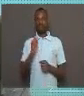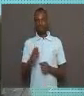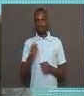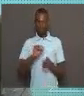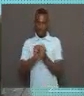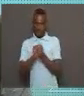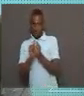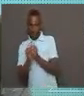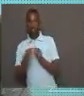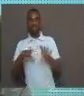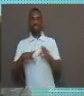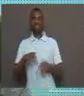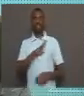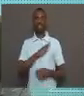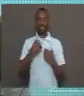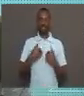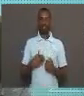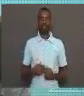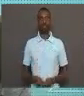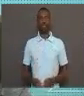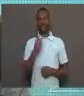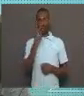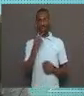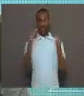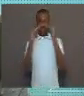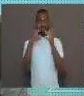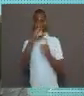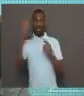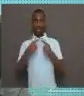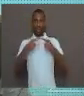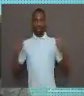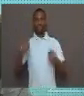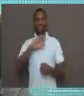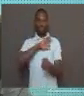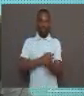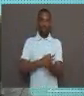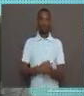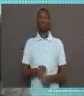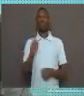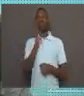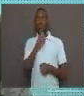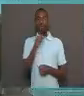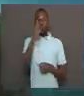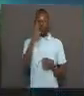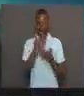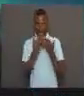Two equal and opposing forces cause a body to deform.